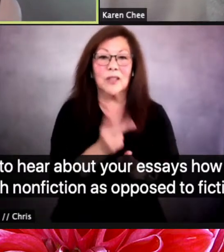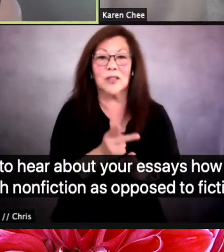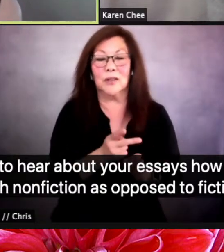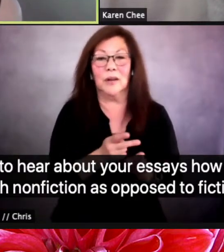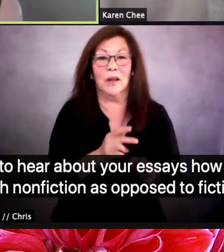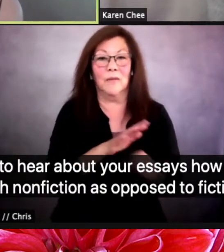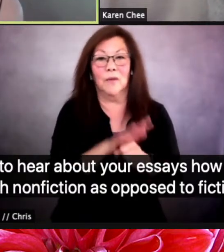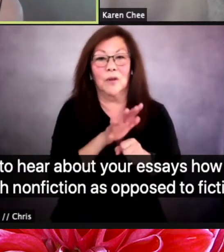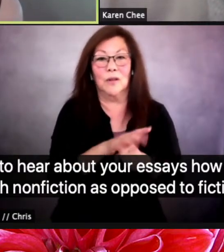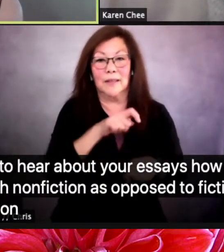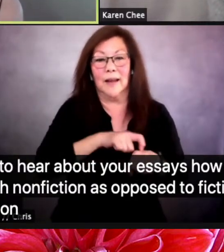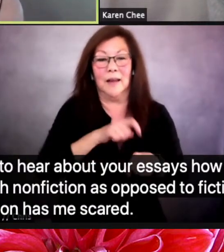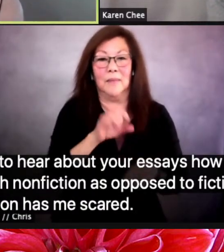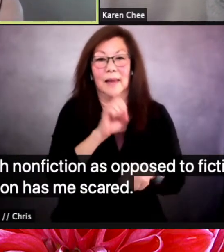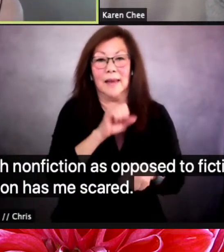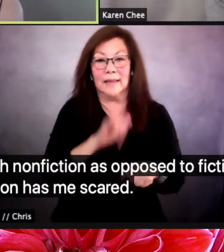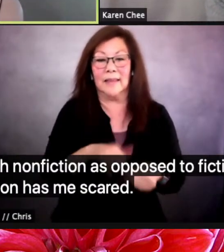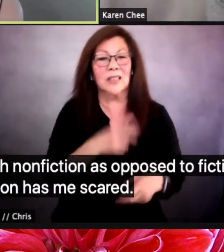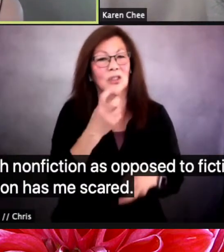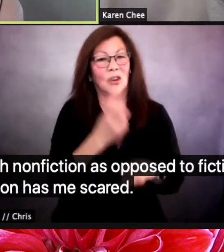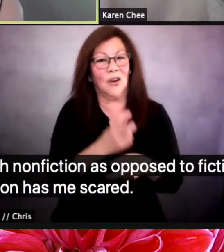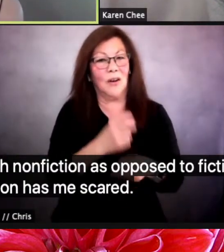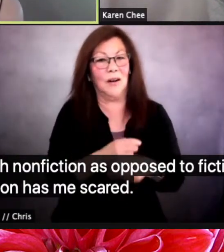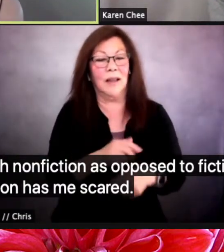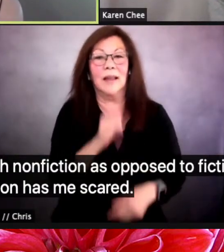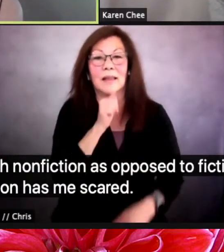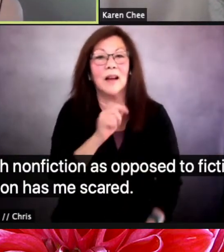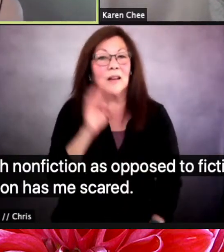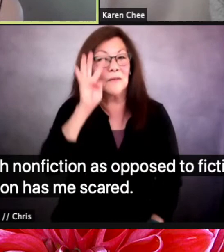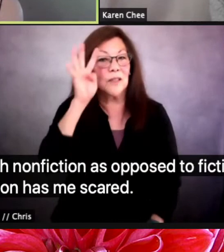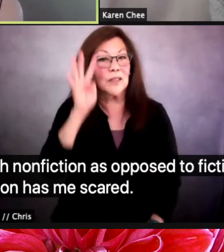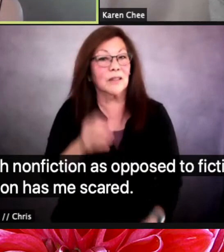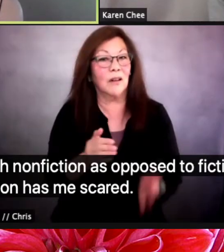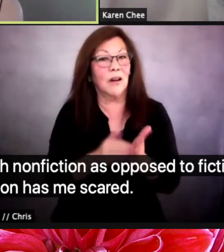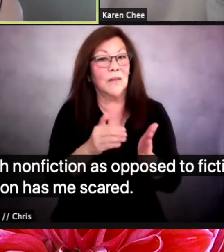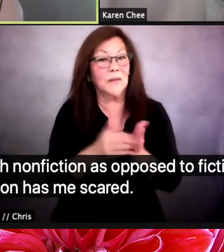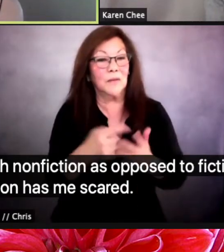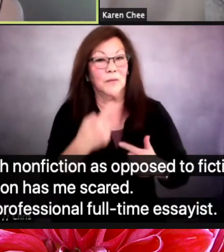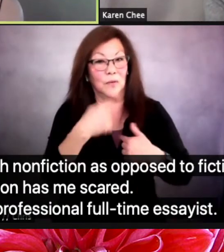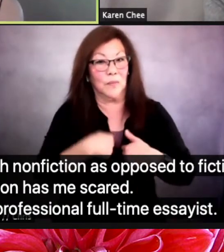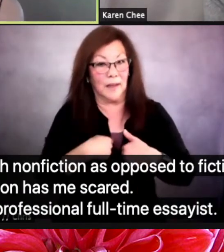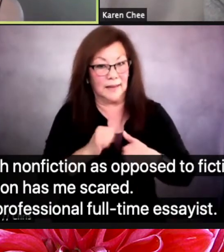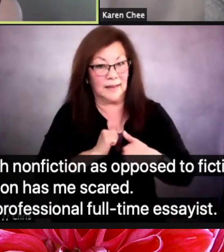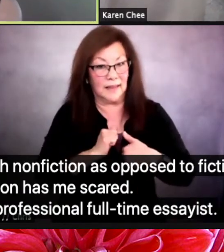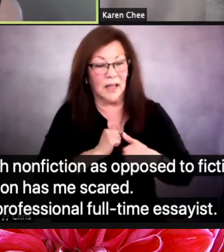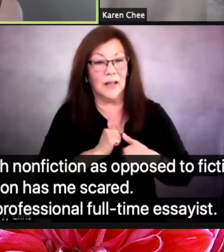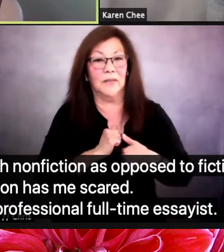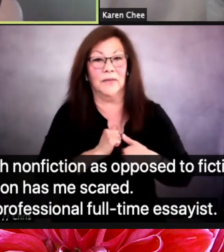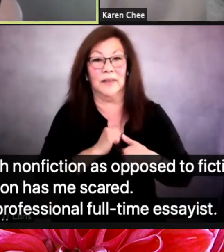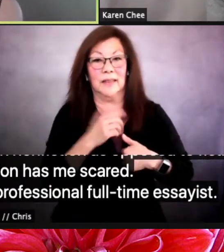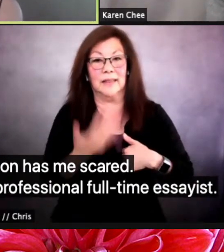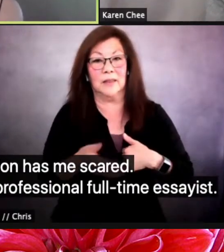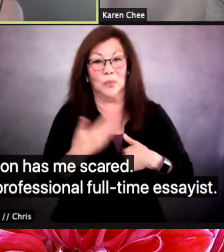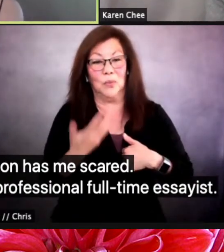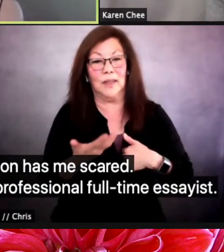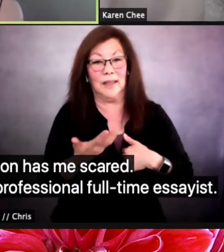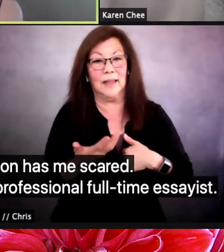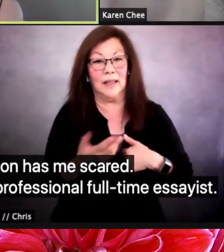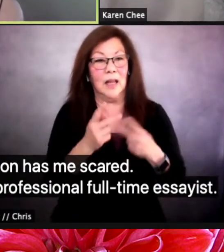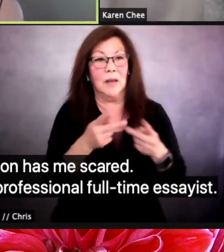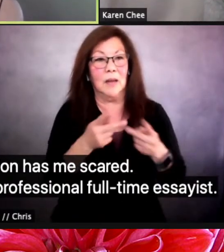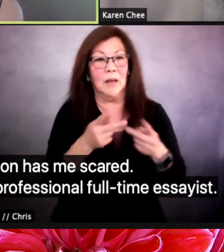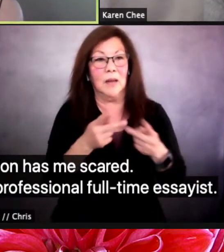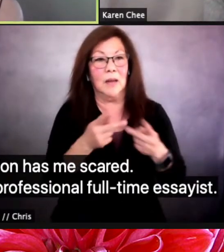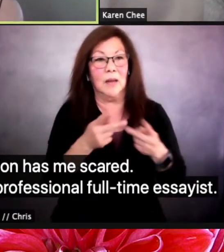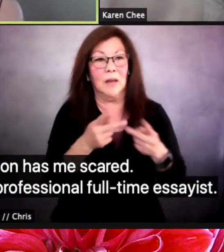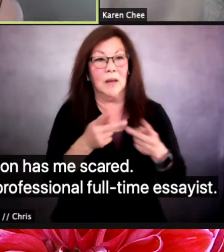essayist. It's hard. Nonfiction, I think often for me so far like comes from like a place of trauma where I